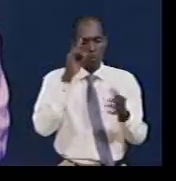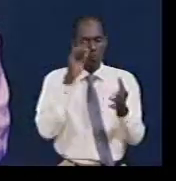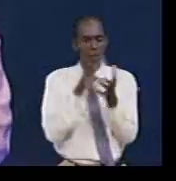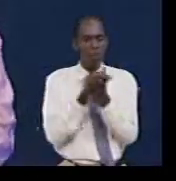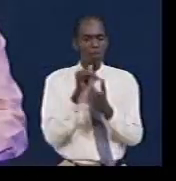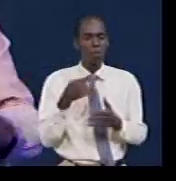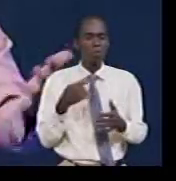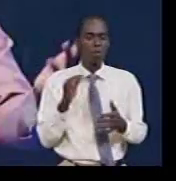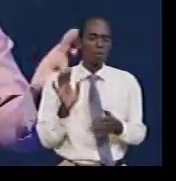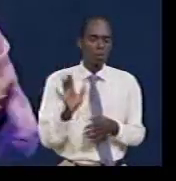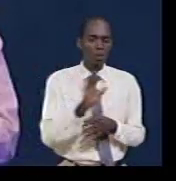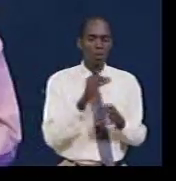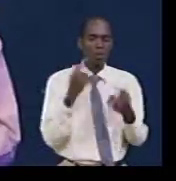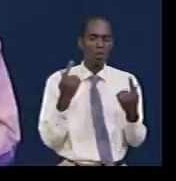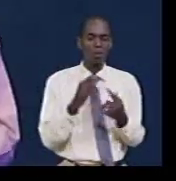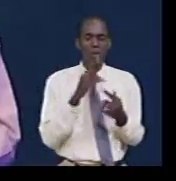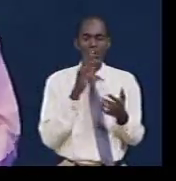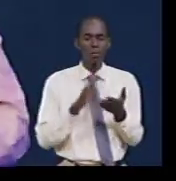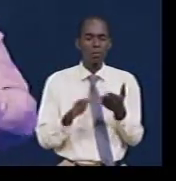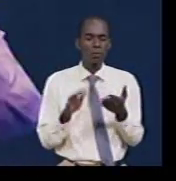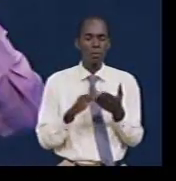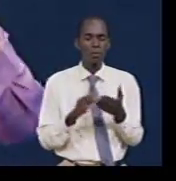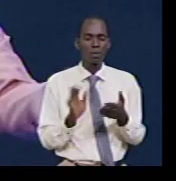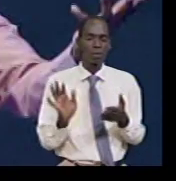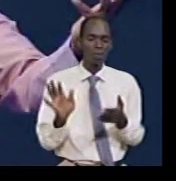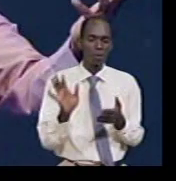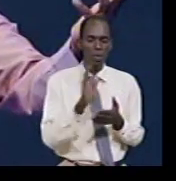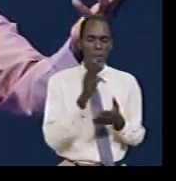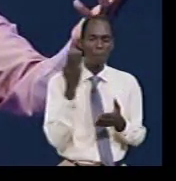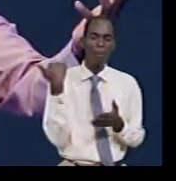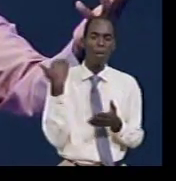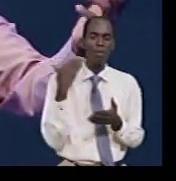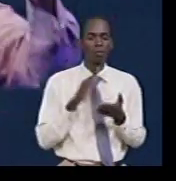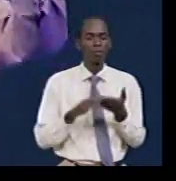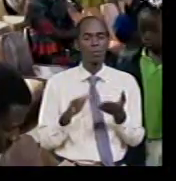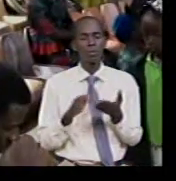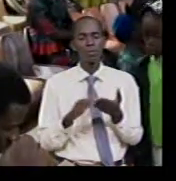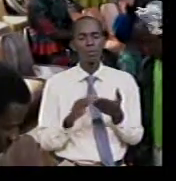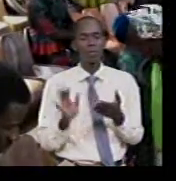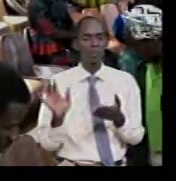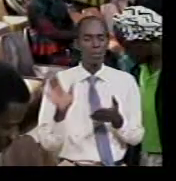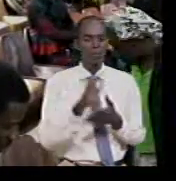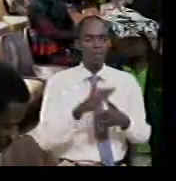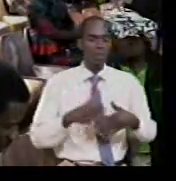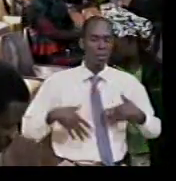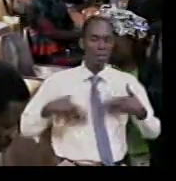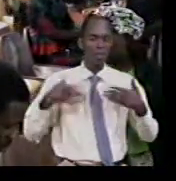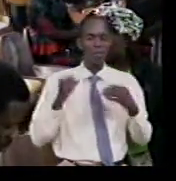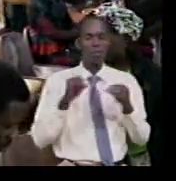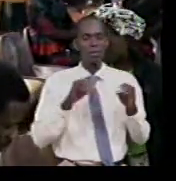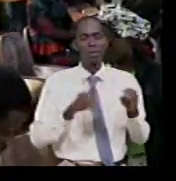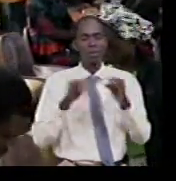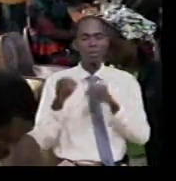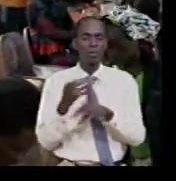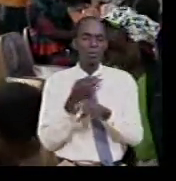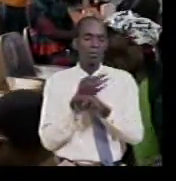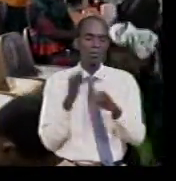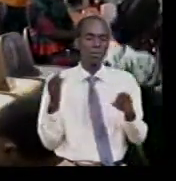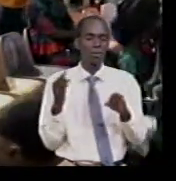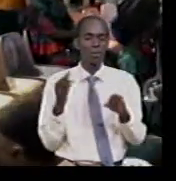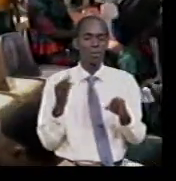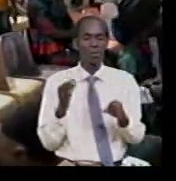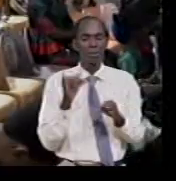free. Yokes broken. New life begun. Confirm it, Lord, in every life.